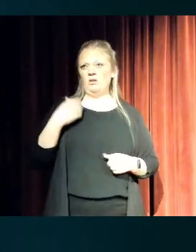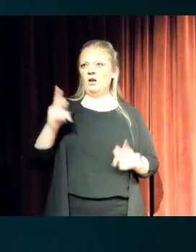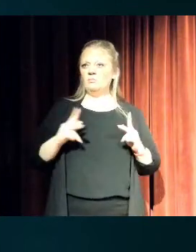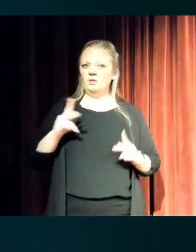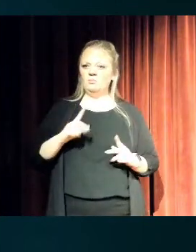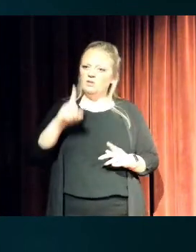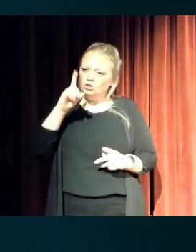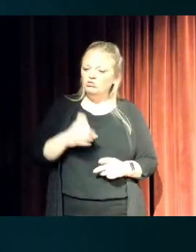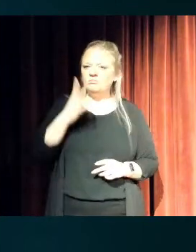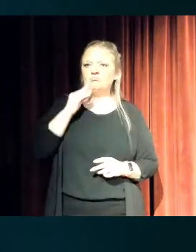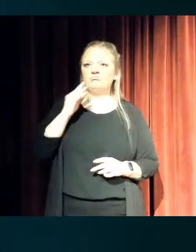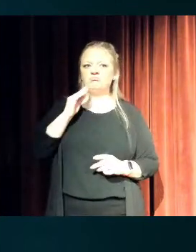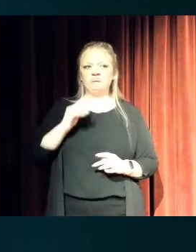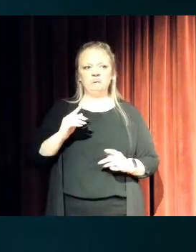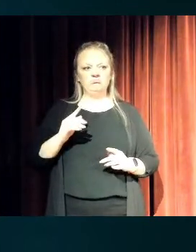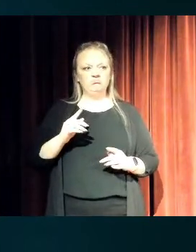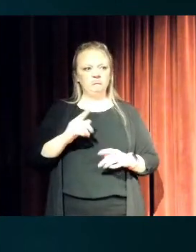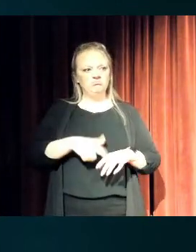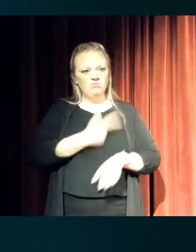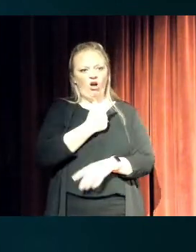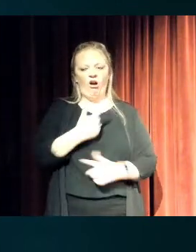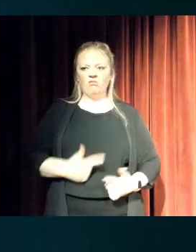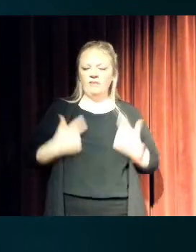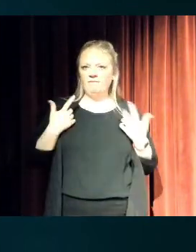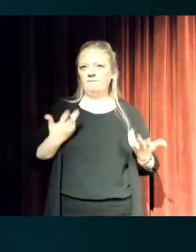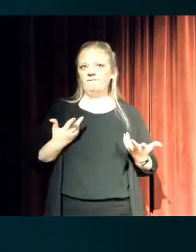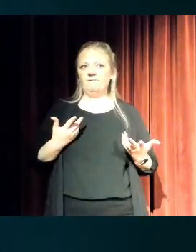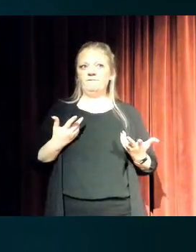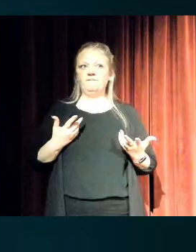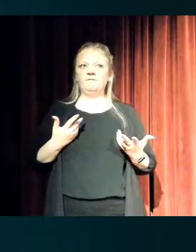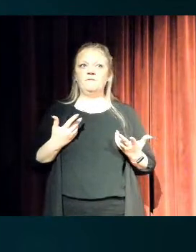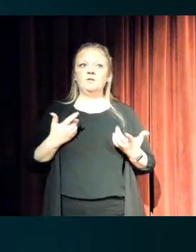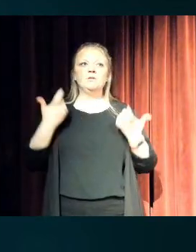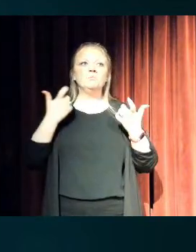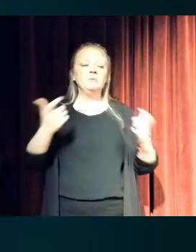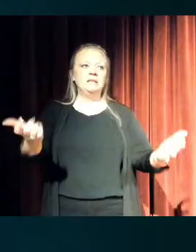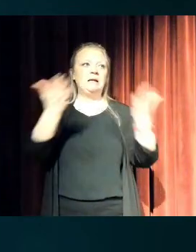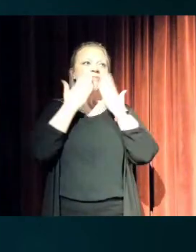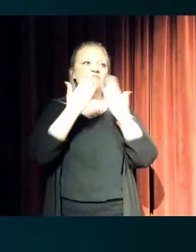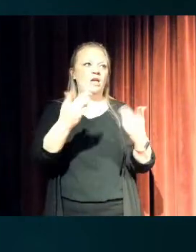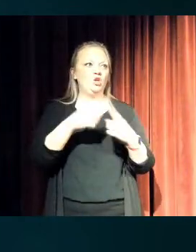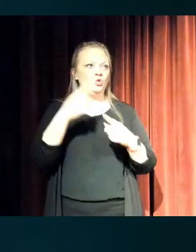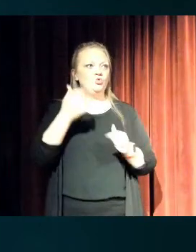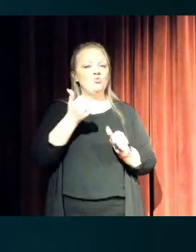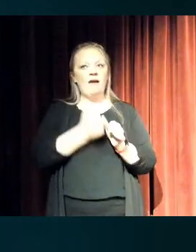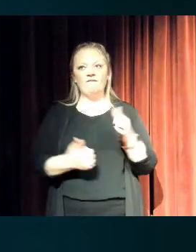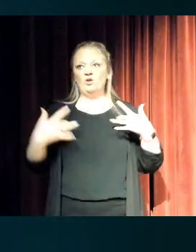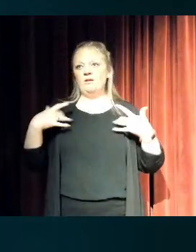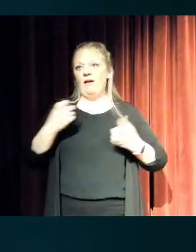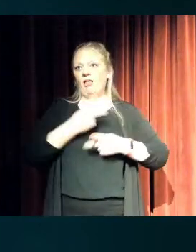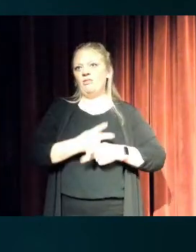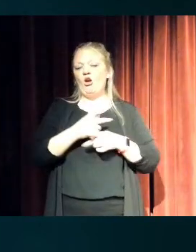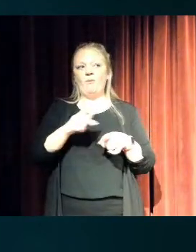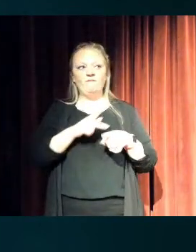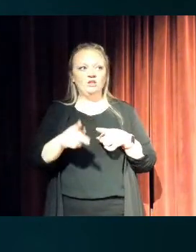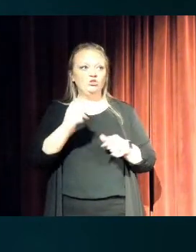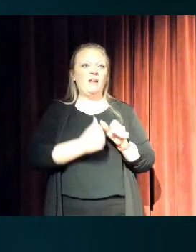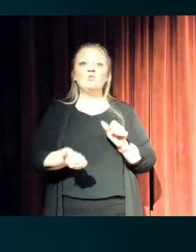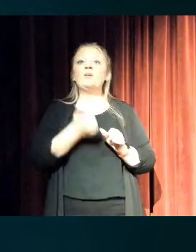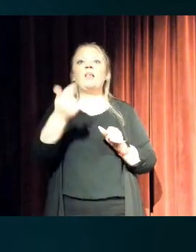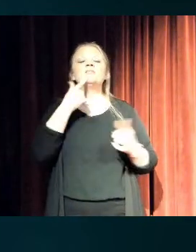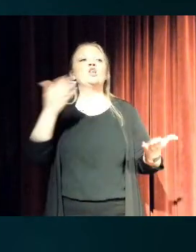long lives. I offer a tremendous thank you to every healthcare professional and anyone else who served during those dark